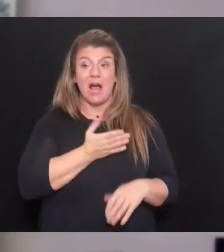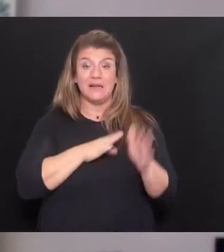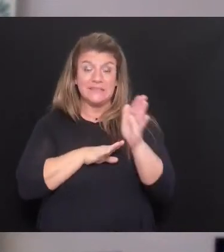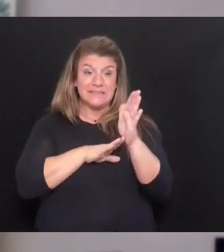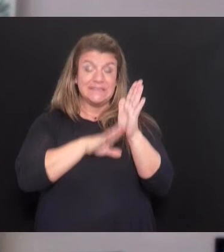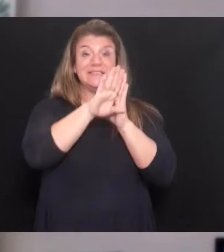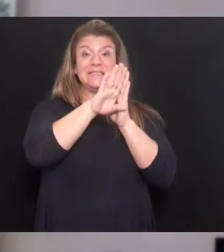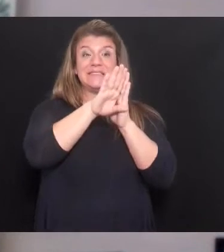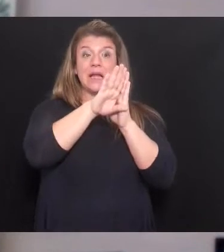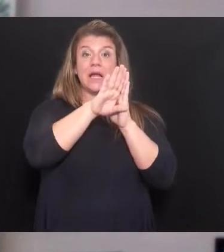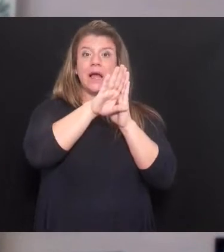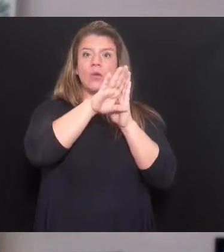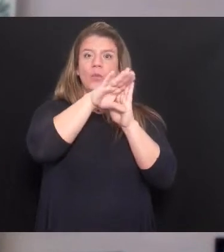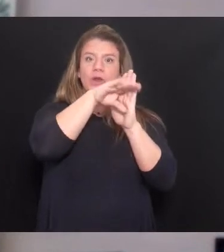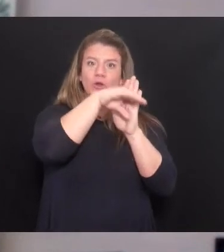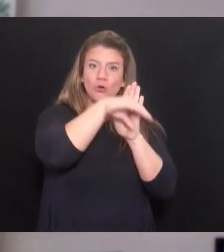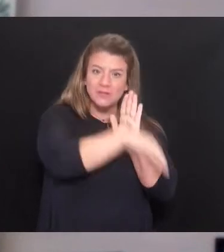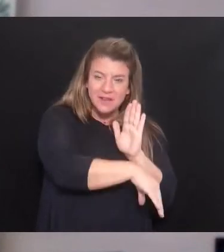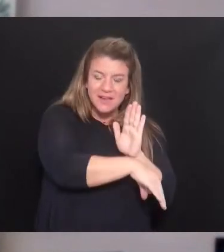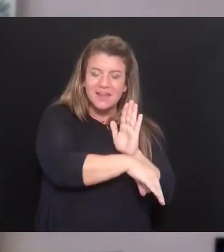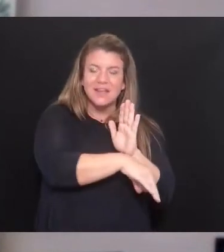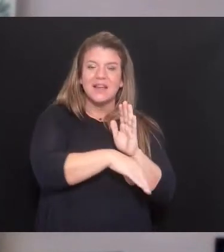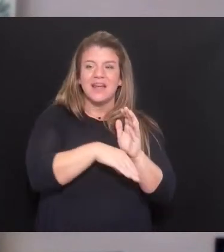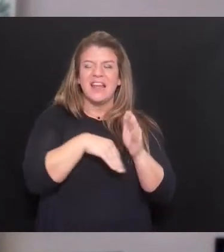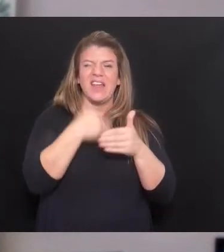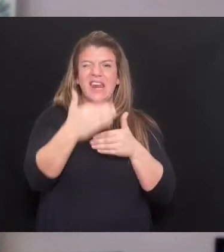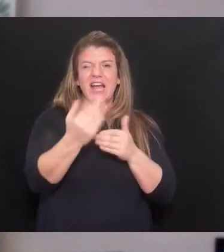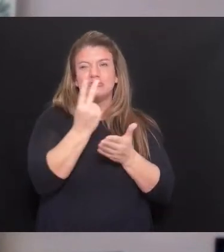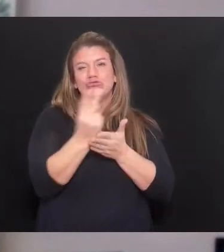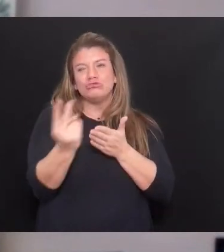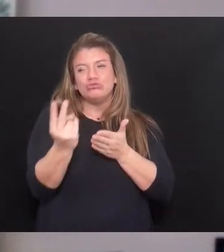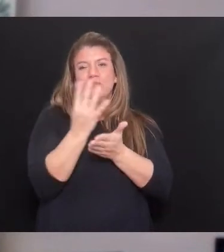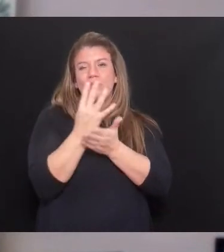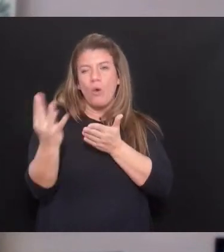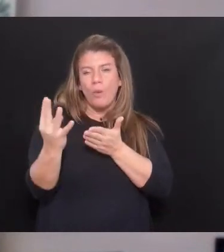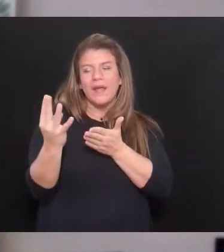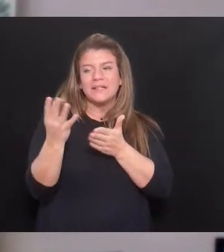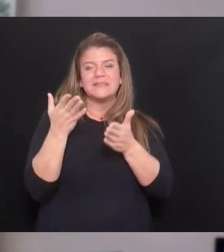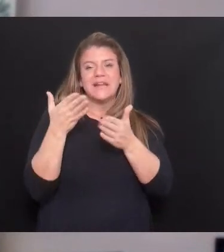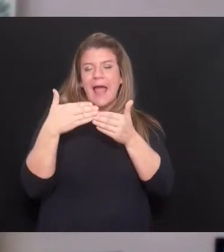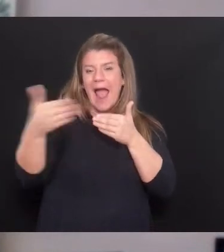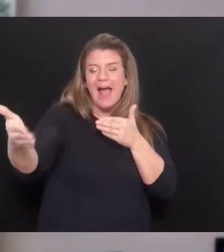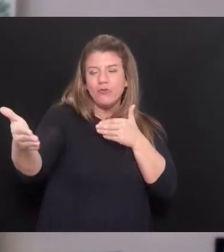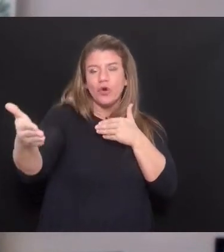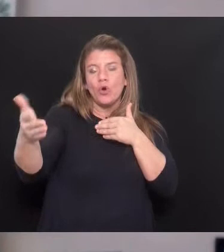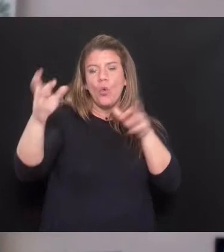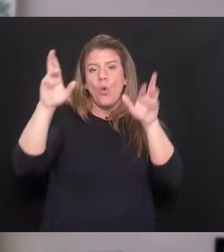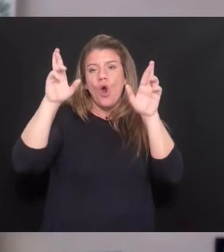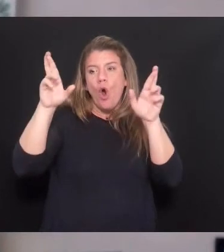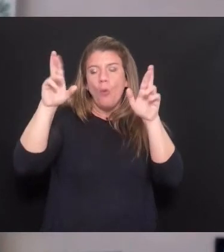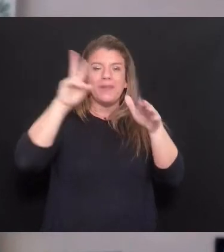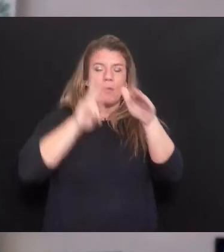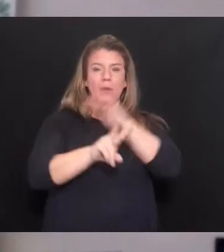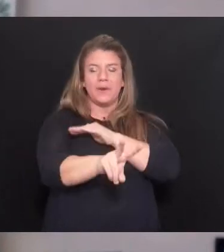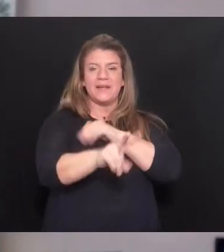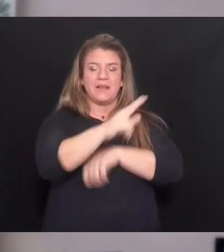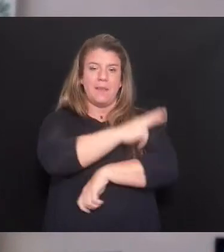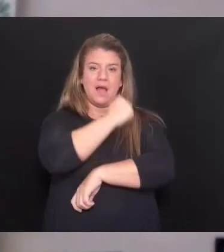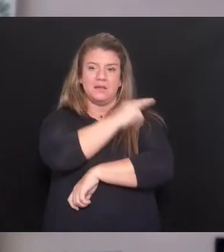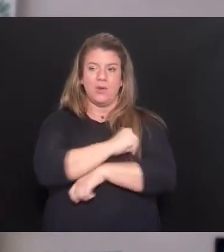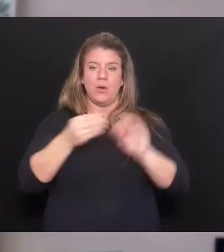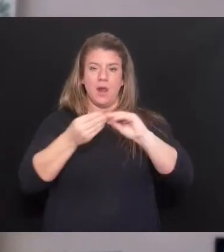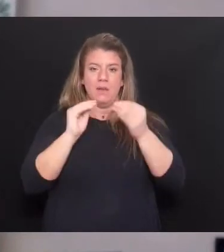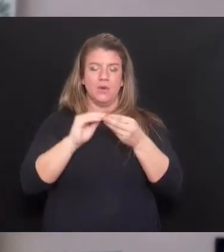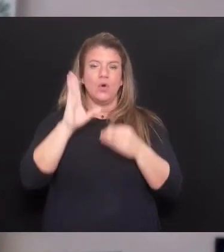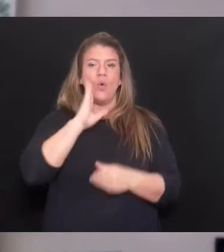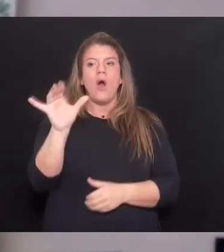COVID-19 start to reduce in the following 2 to 4 weeks after we would predict that the hospital numbers